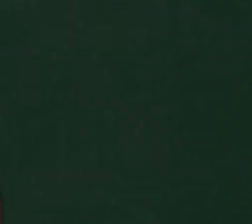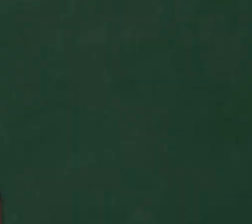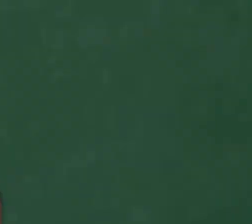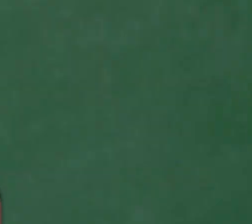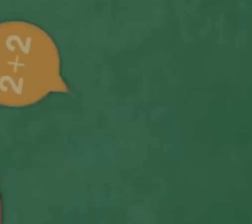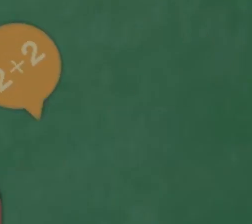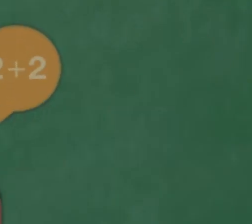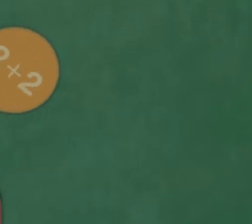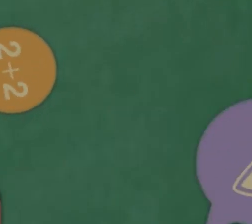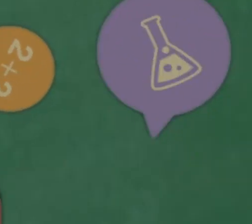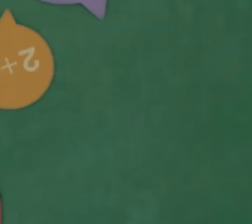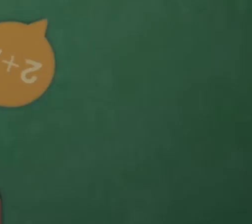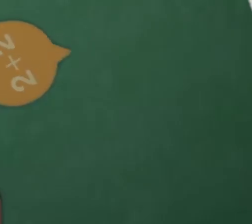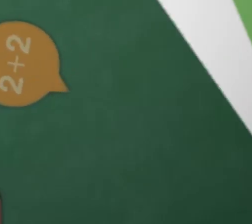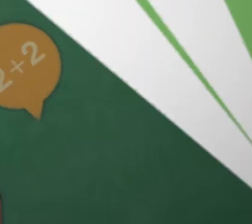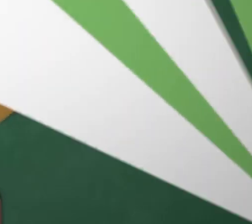I